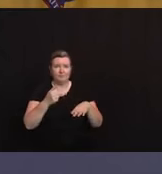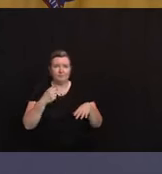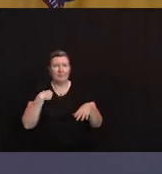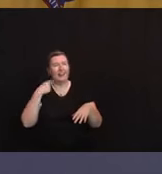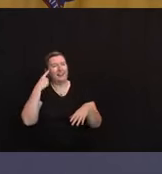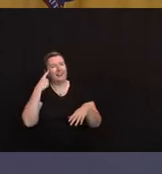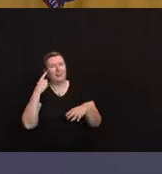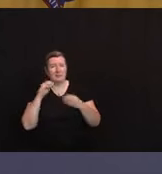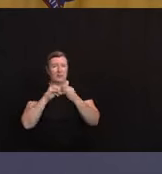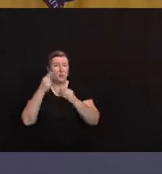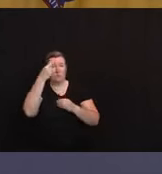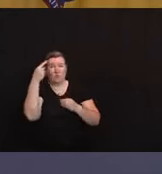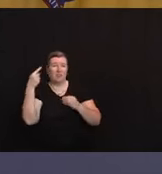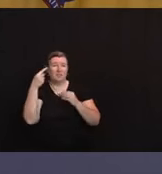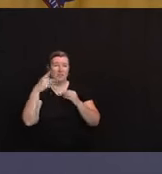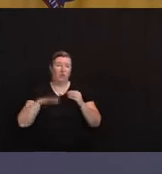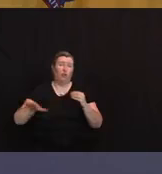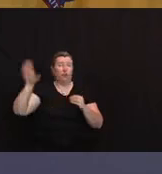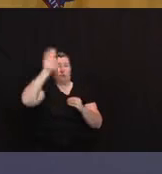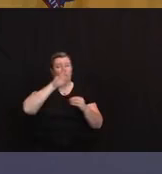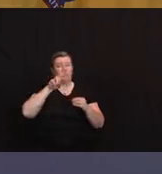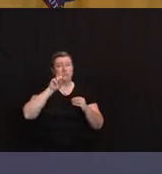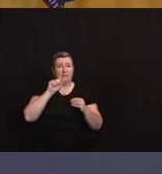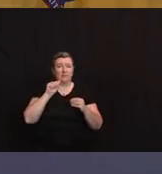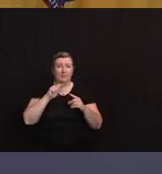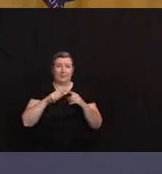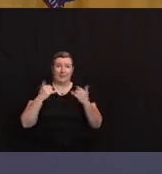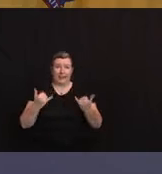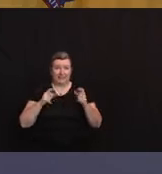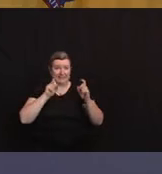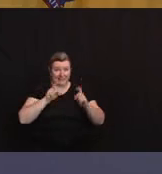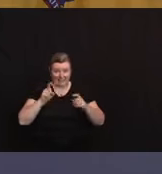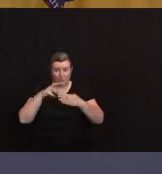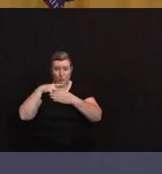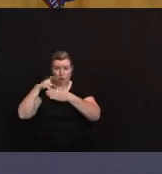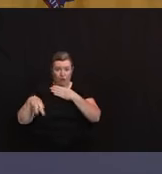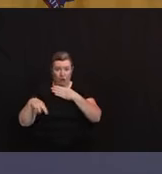the turnaround sucks. I mean, there's no other way to put it. And we're not immune to the national